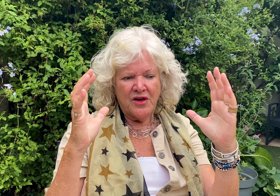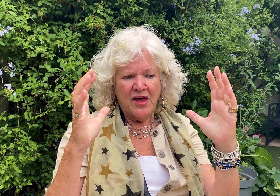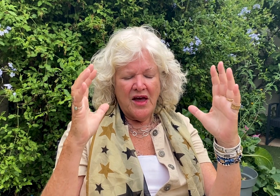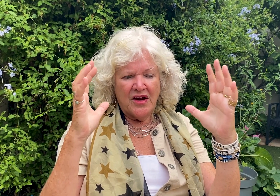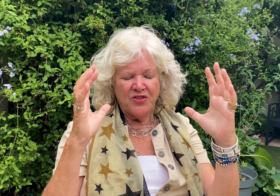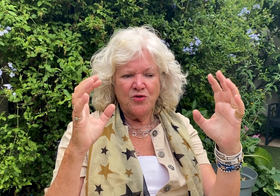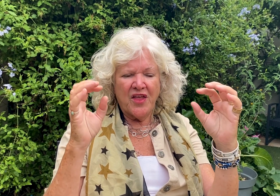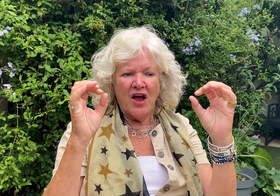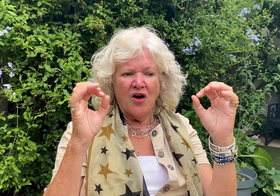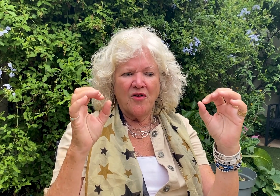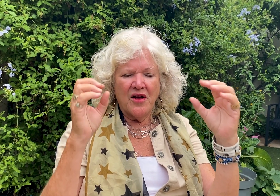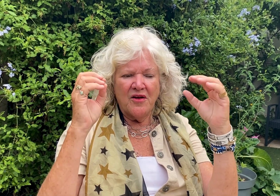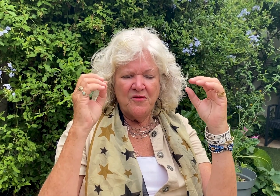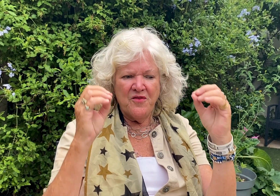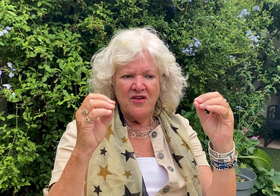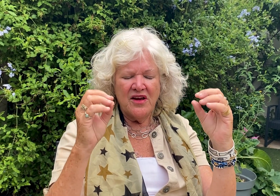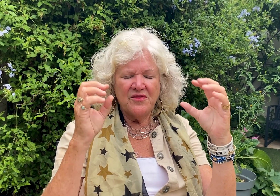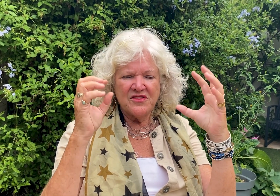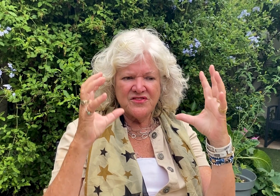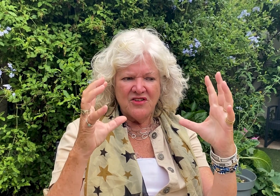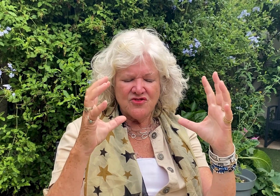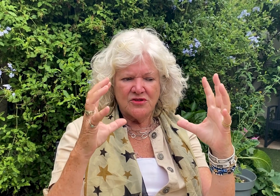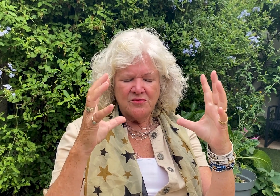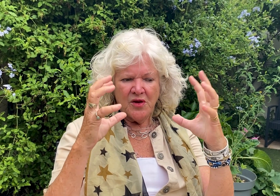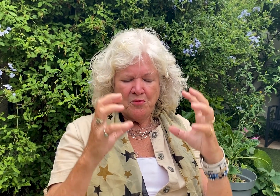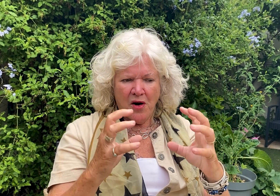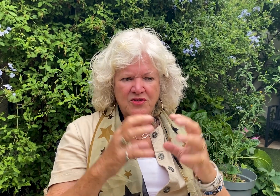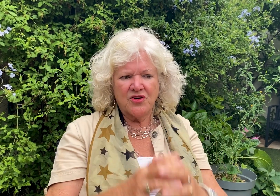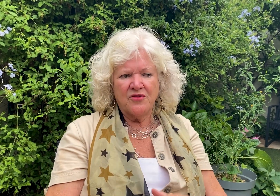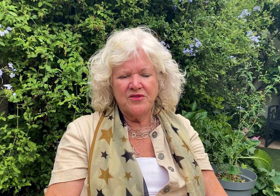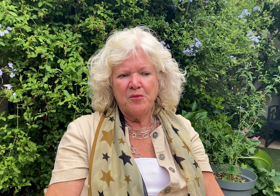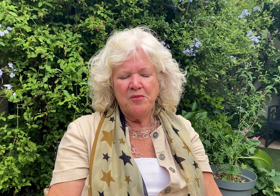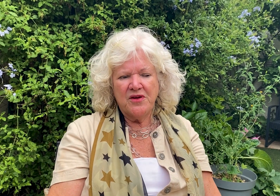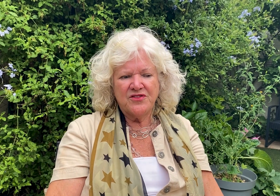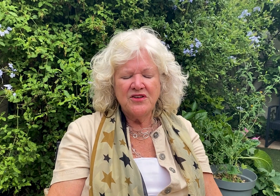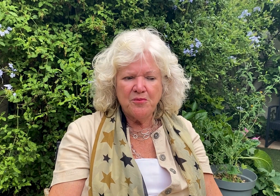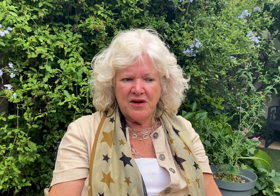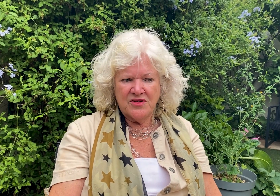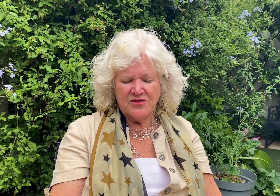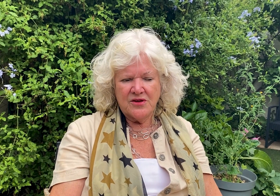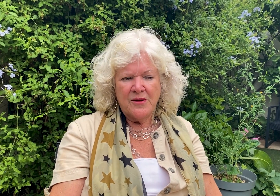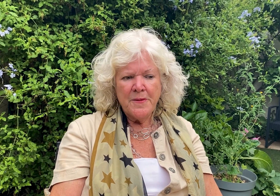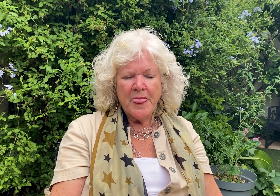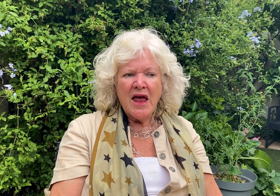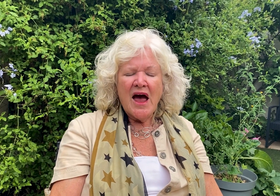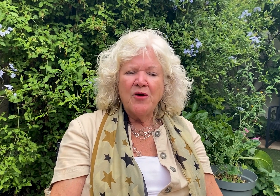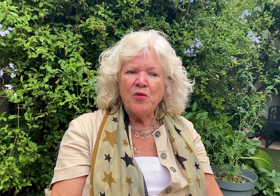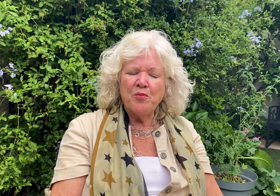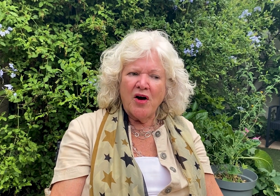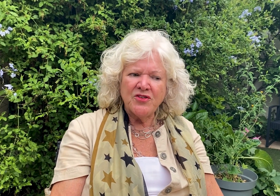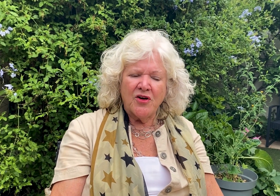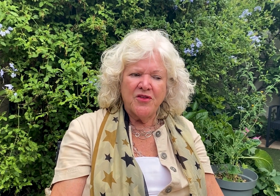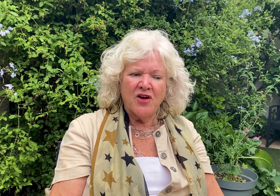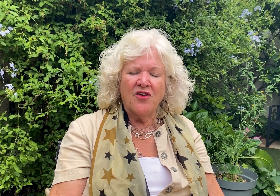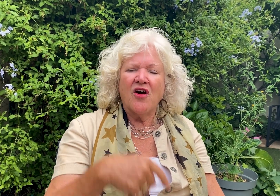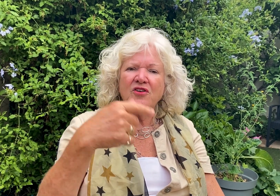arms, and I thought they are very central part of Namibia's independence. And